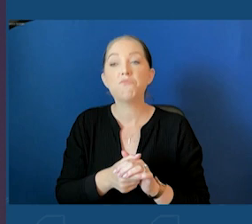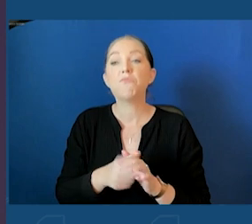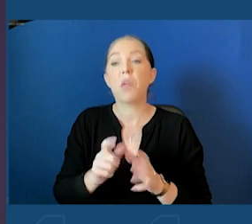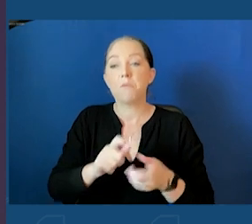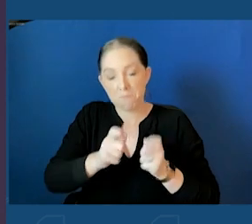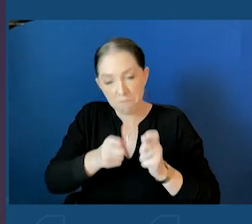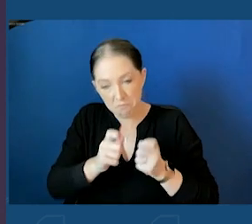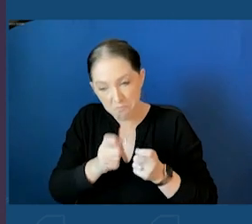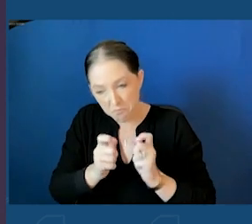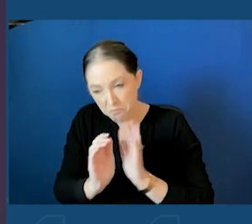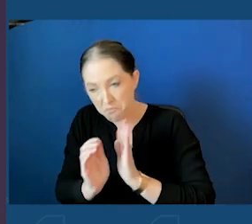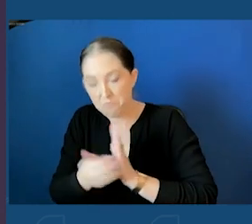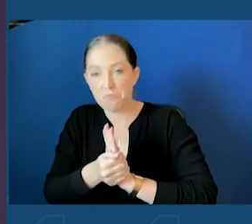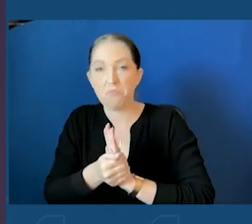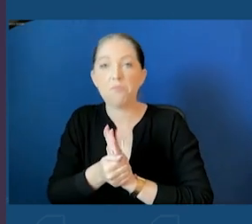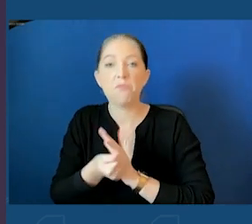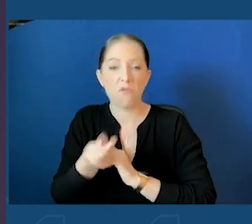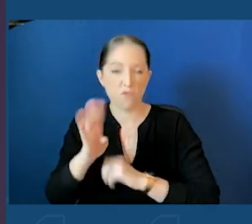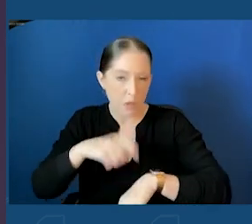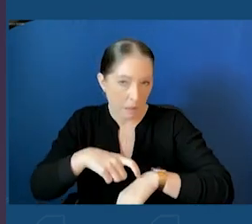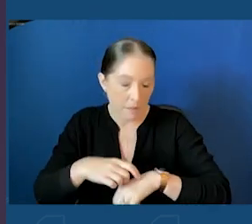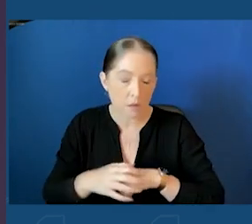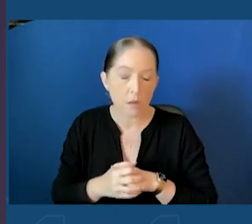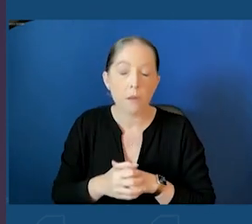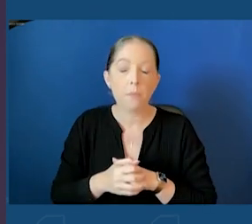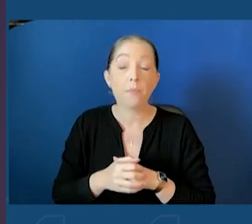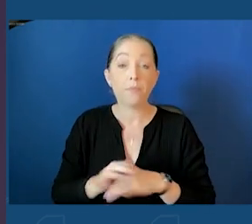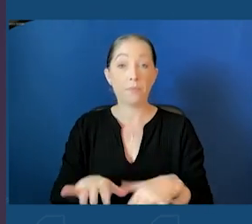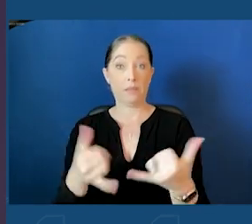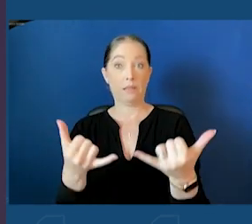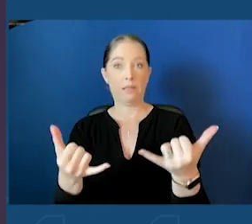couple of times. And today,